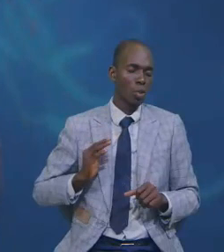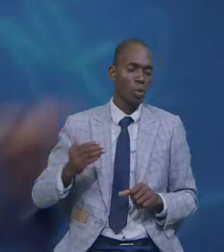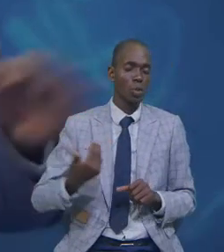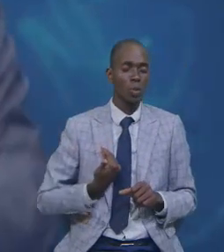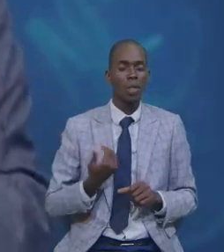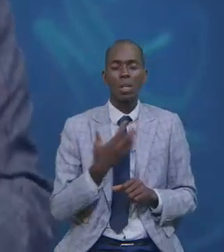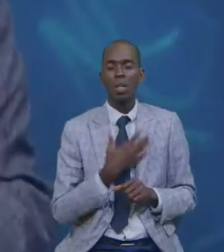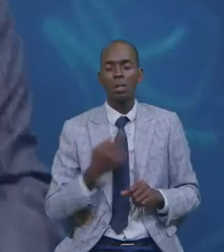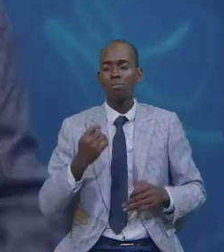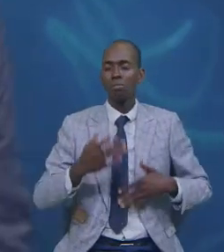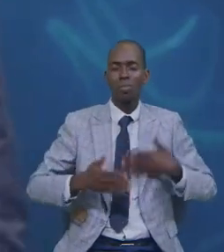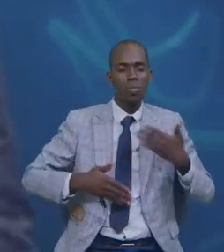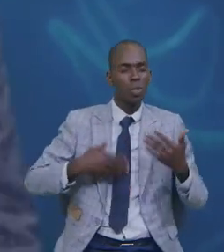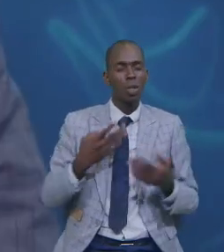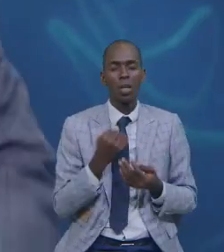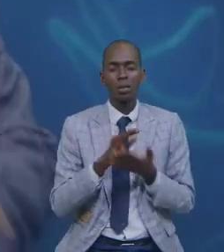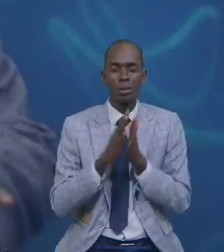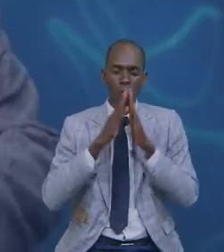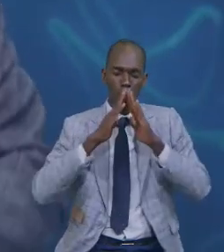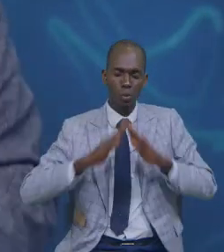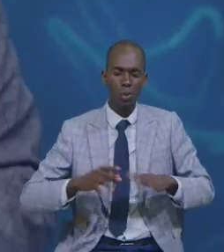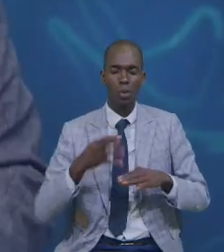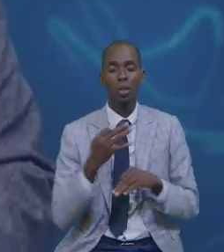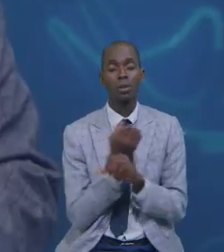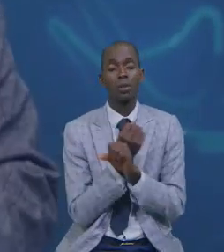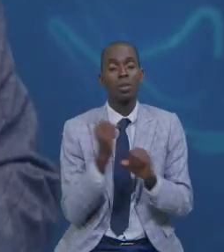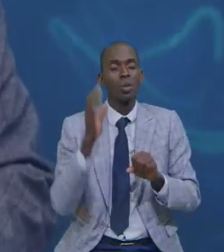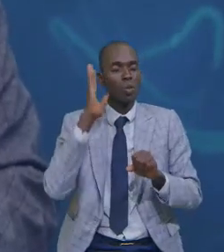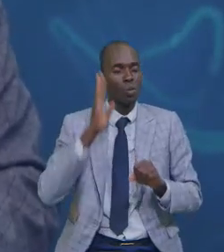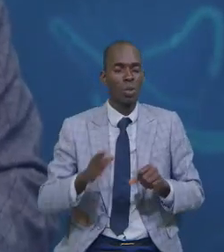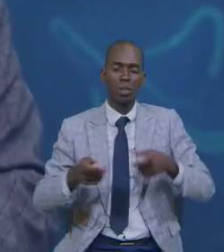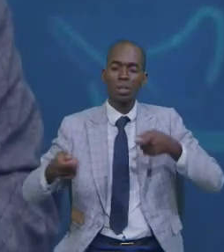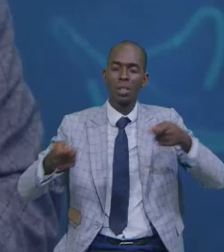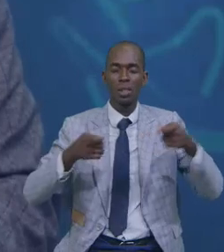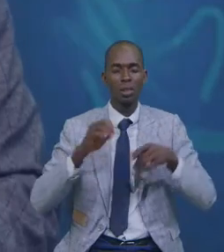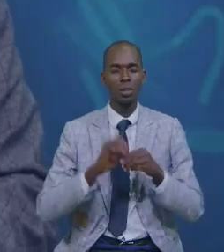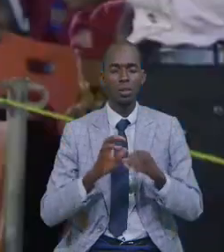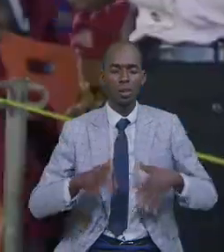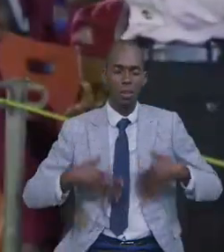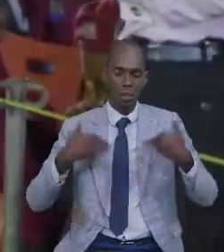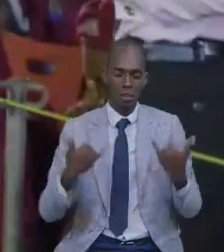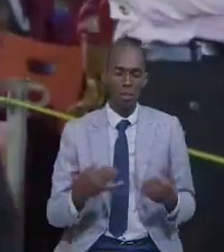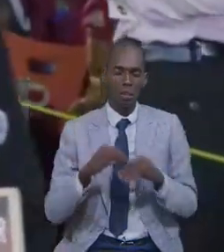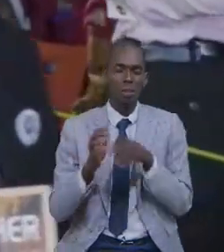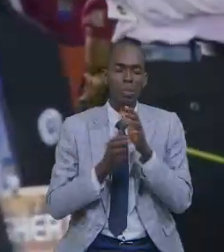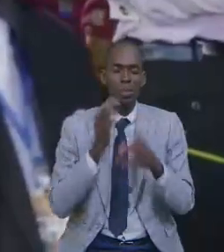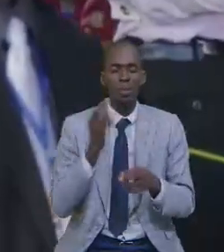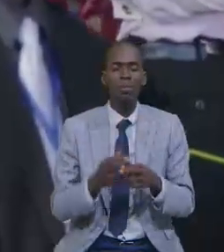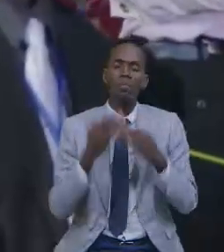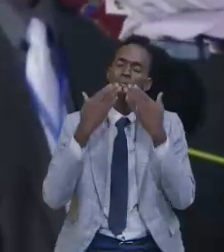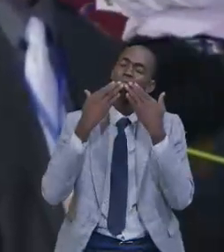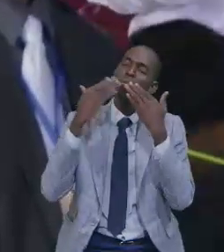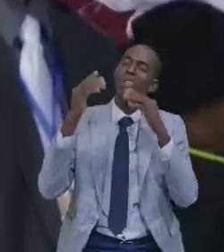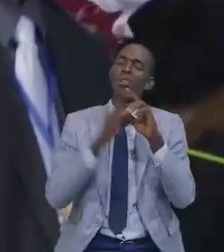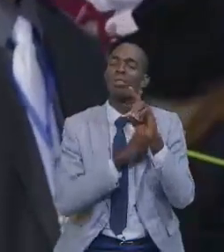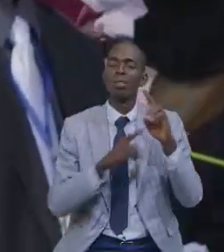the peace of salvation will reign in your life in Jesus' name. Thank you, Lord, because